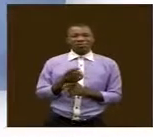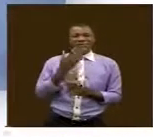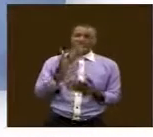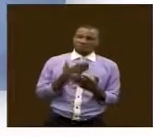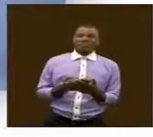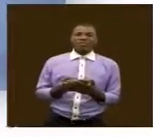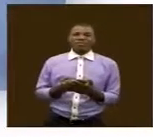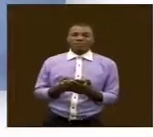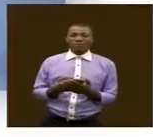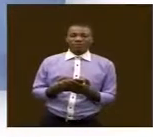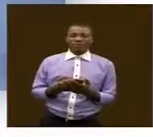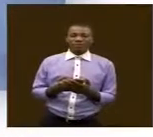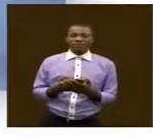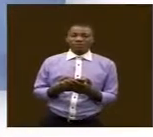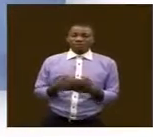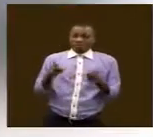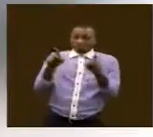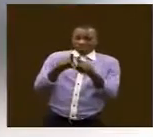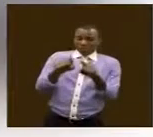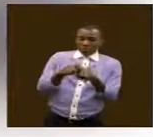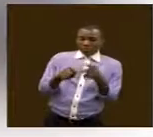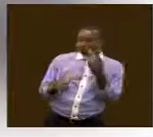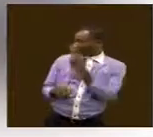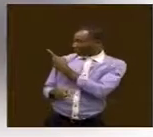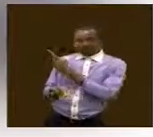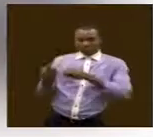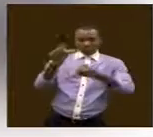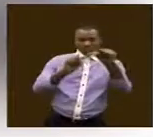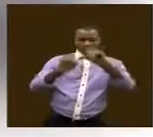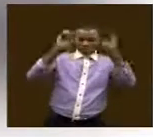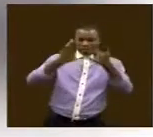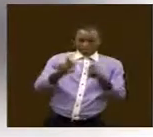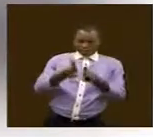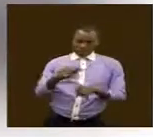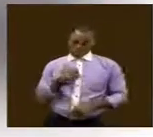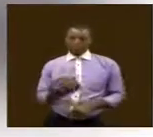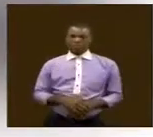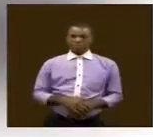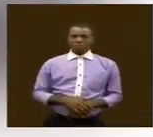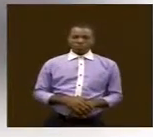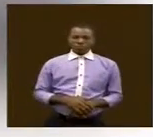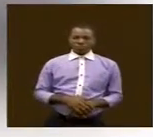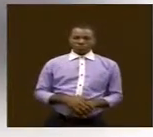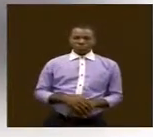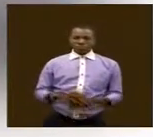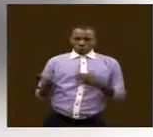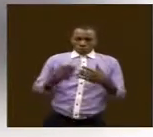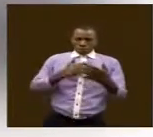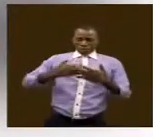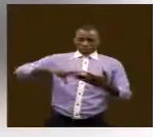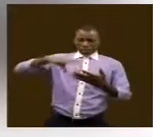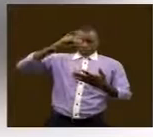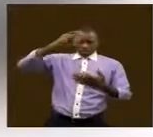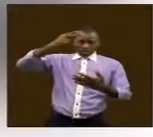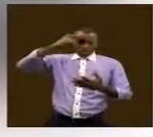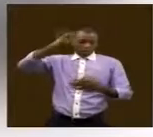Yes, there is also a science teacher like myself, trying to impart knowledge